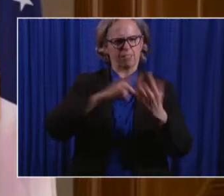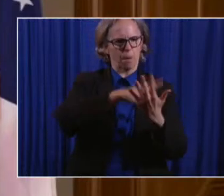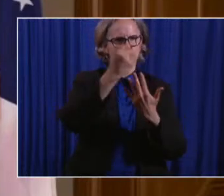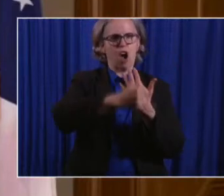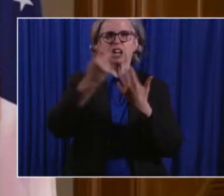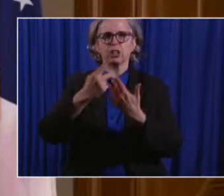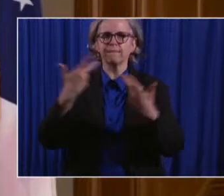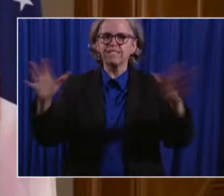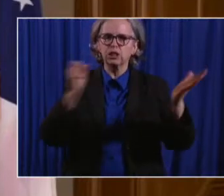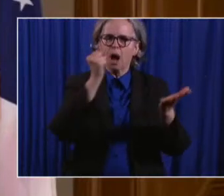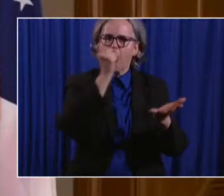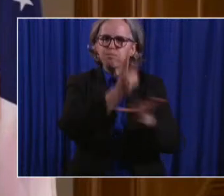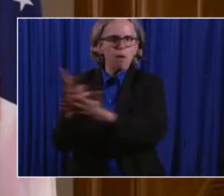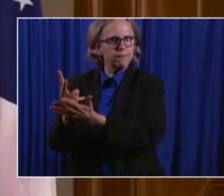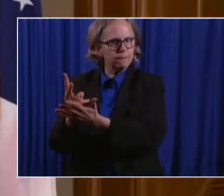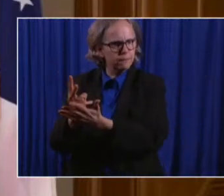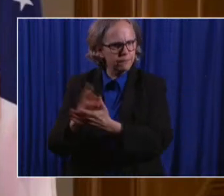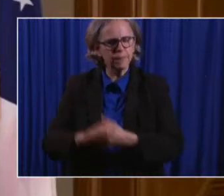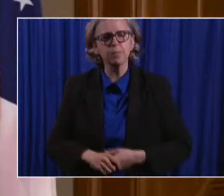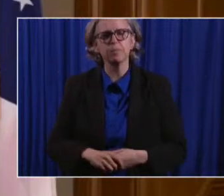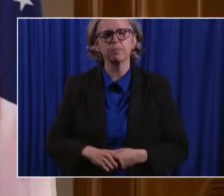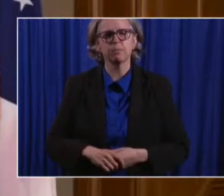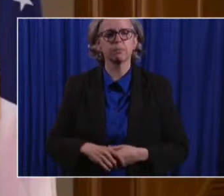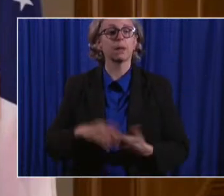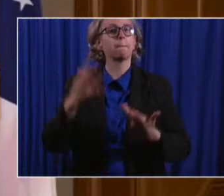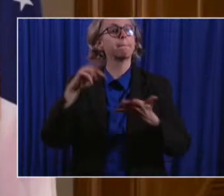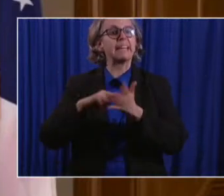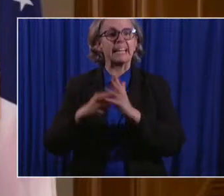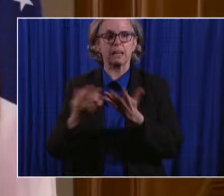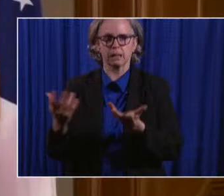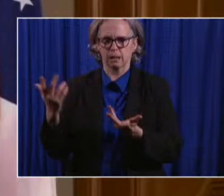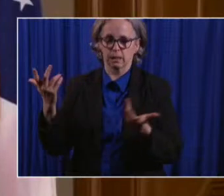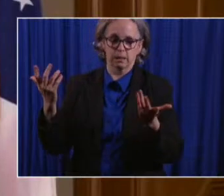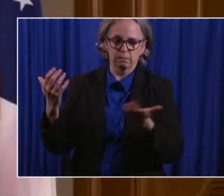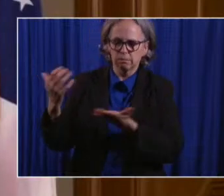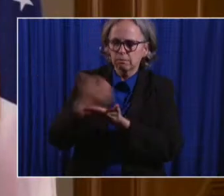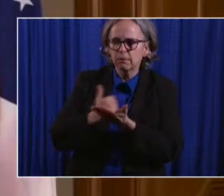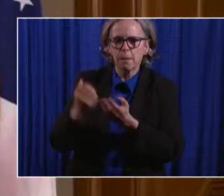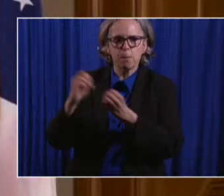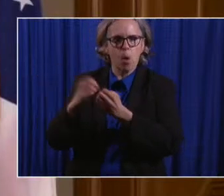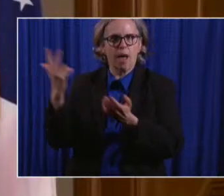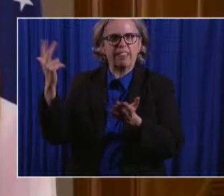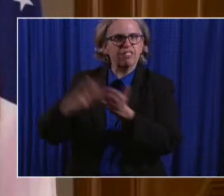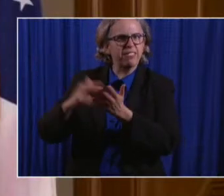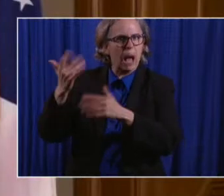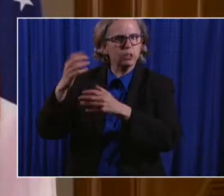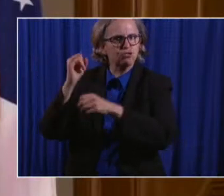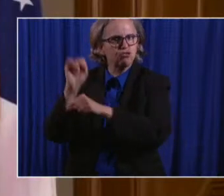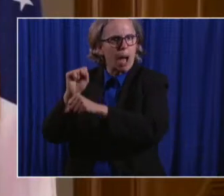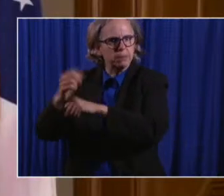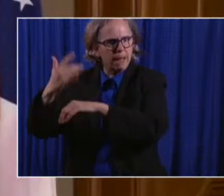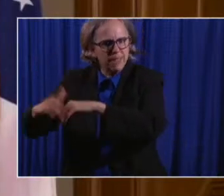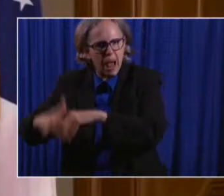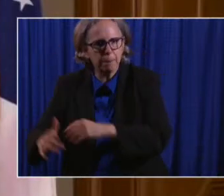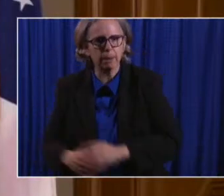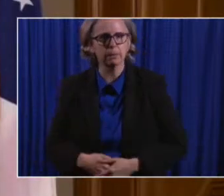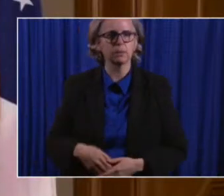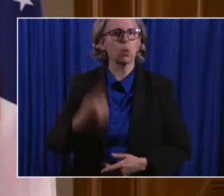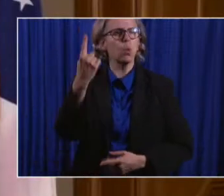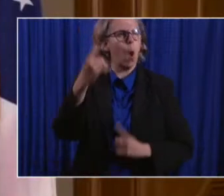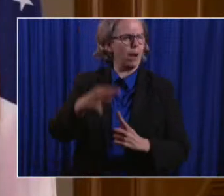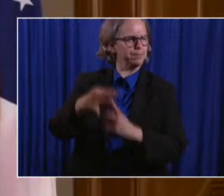over 4,500 jobs statewide. One of the projects is Peloton Interactive, which will create more